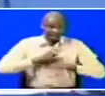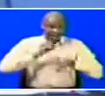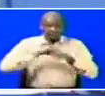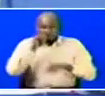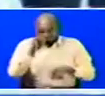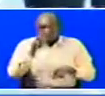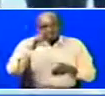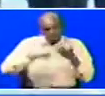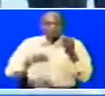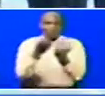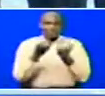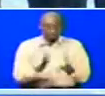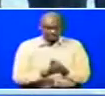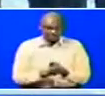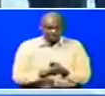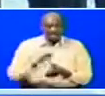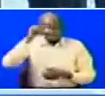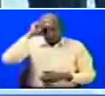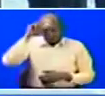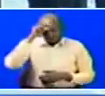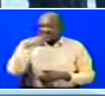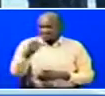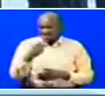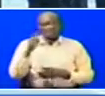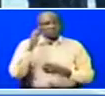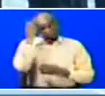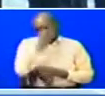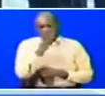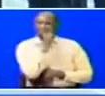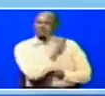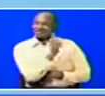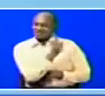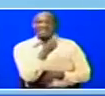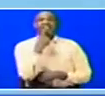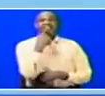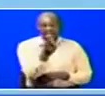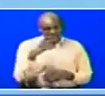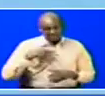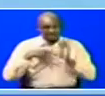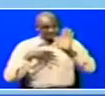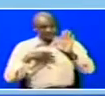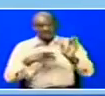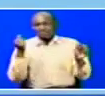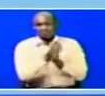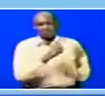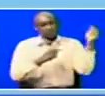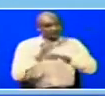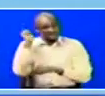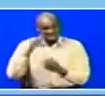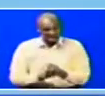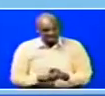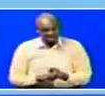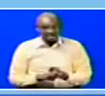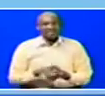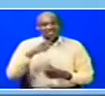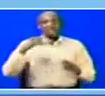look at what we need. Serikali hata hivyo imeisuta Uingereza ambayo imetoa ushauri wa raia wake kutosafiri nchini Kenya